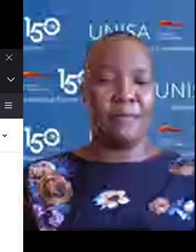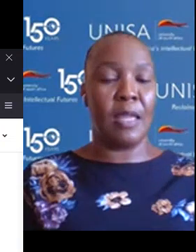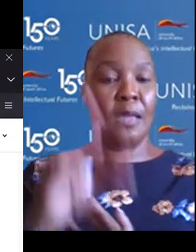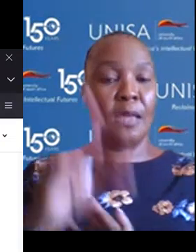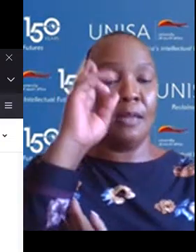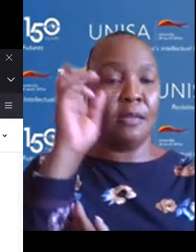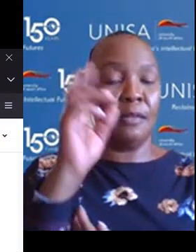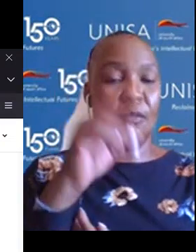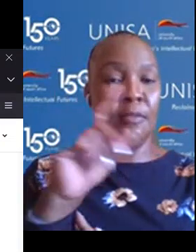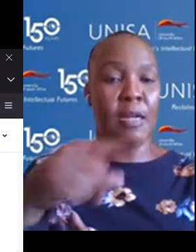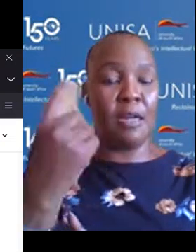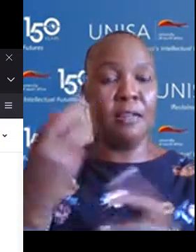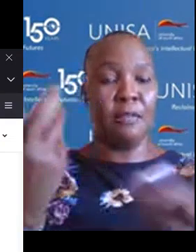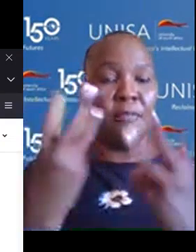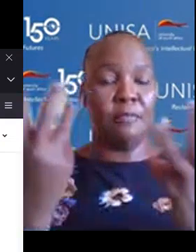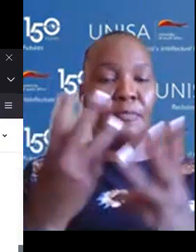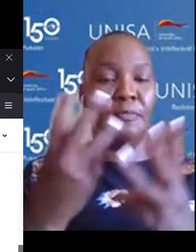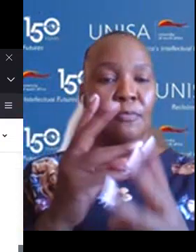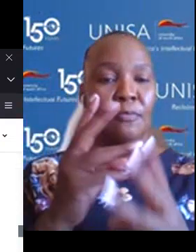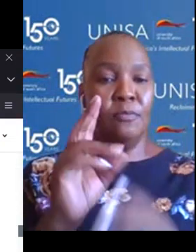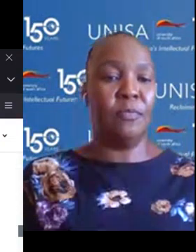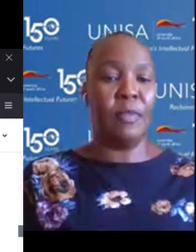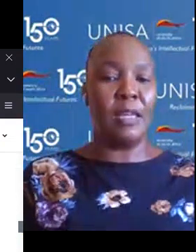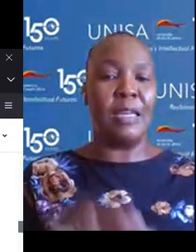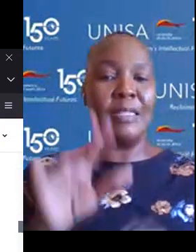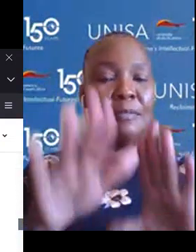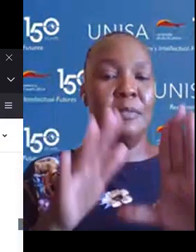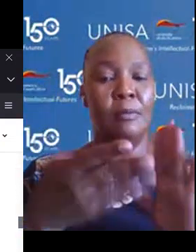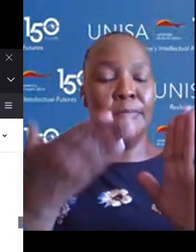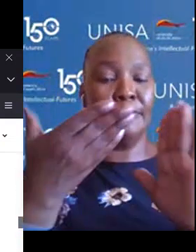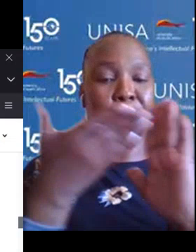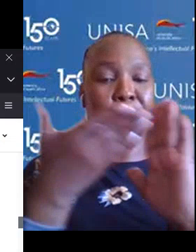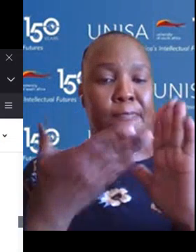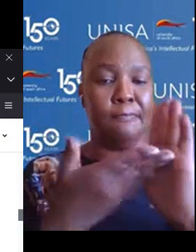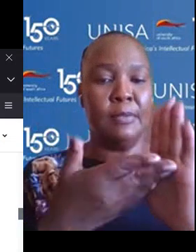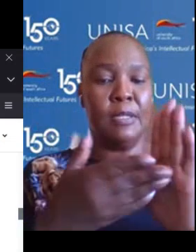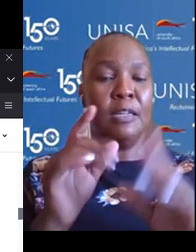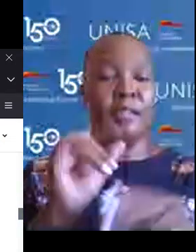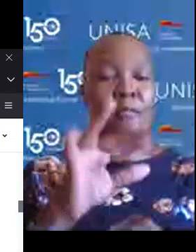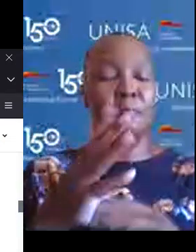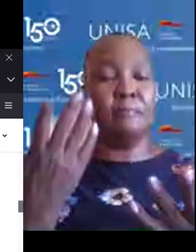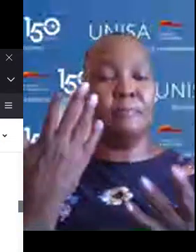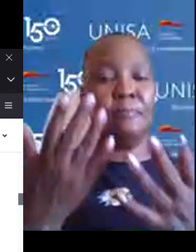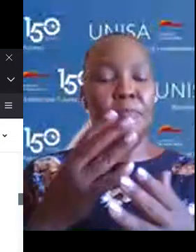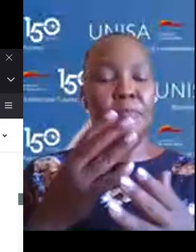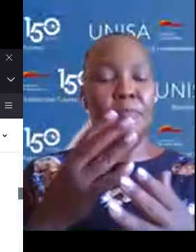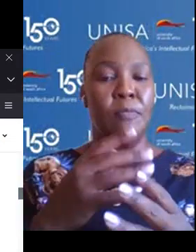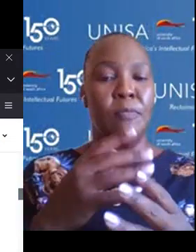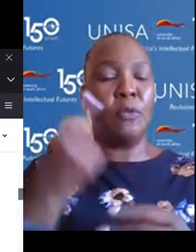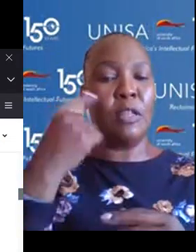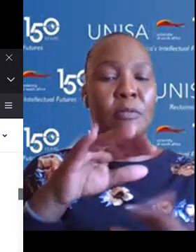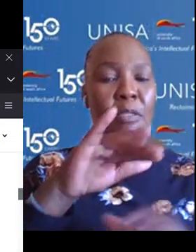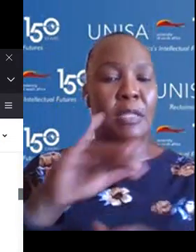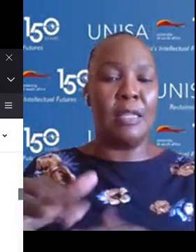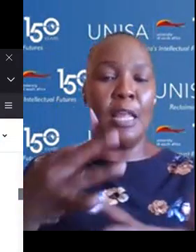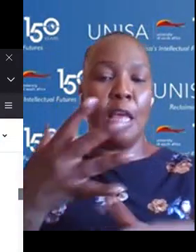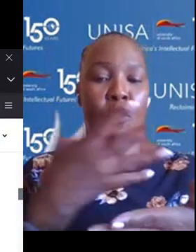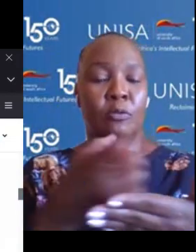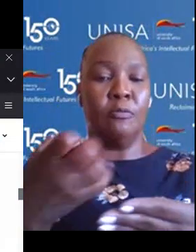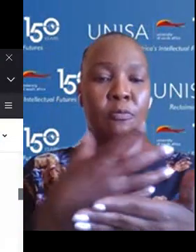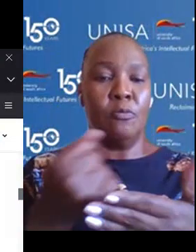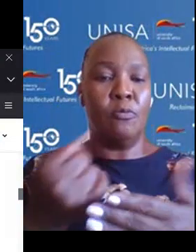all the others as well, the steps are available here. So if you fall behind, the recording is going to be made available